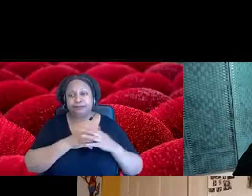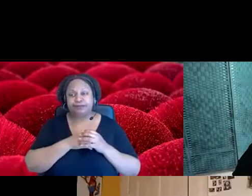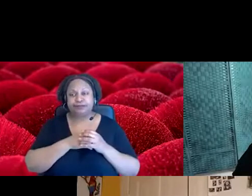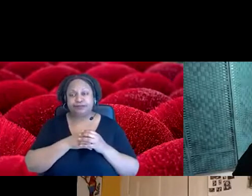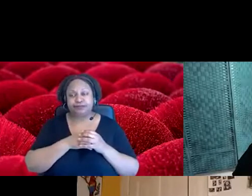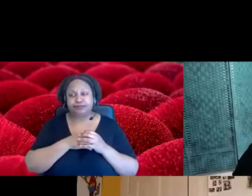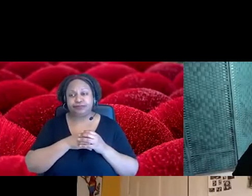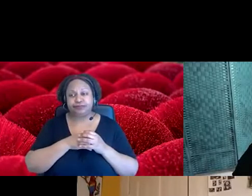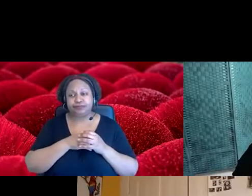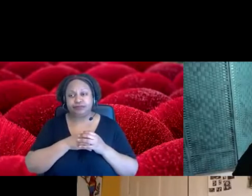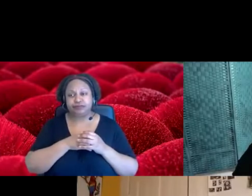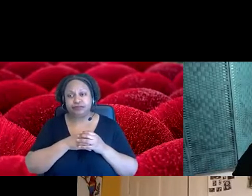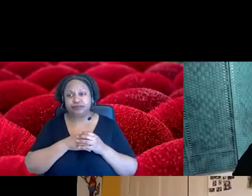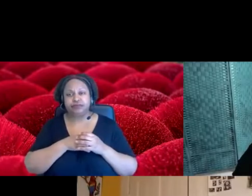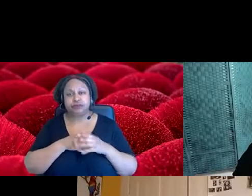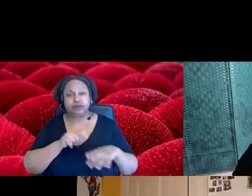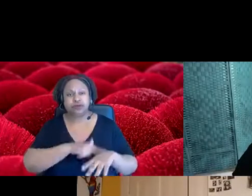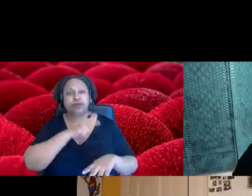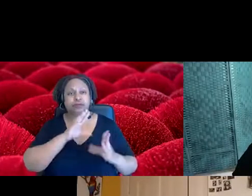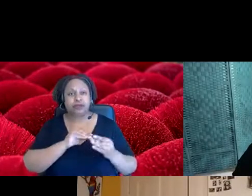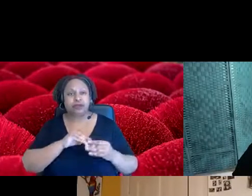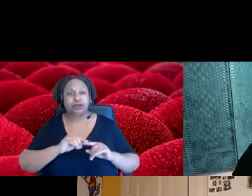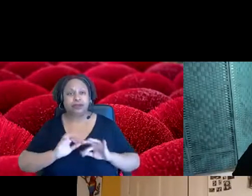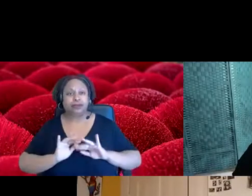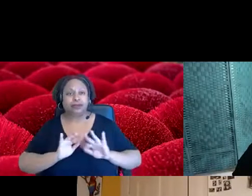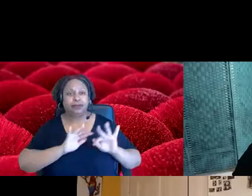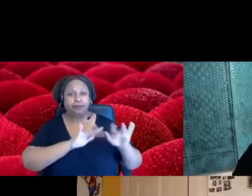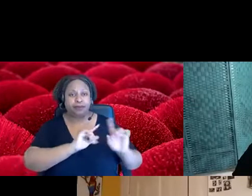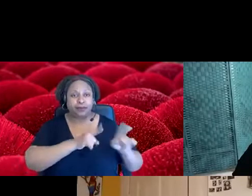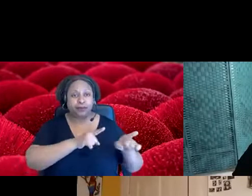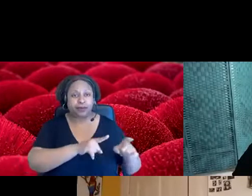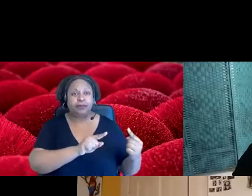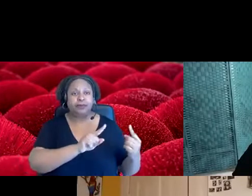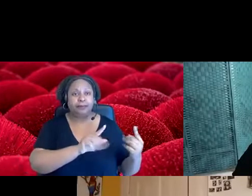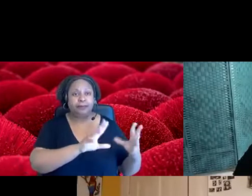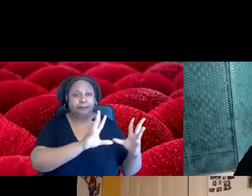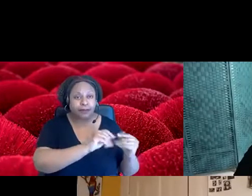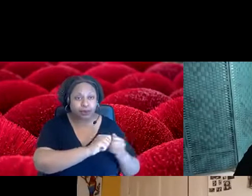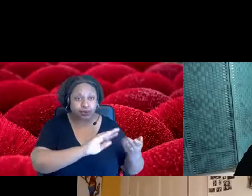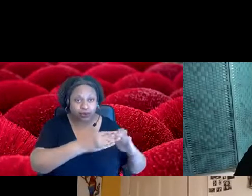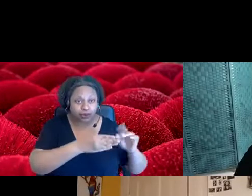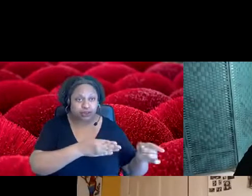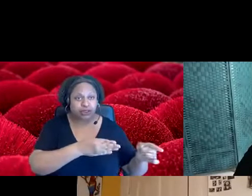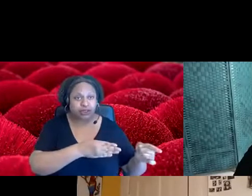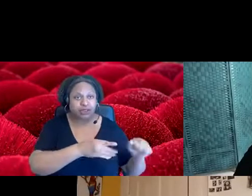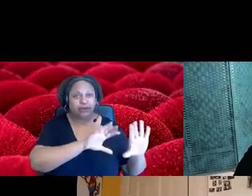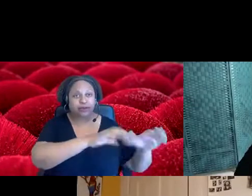where they would go and meet with the community and vice versa, and that way the spaces